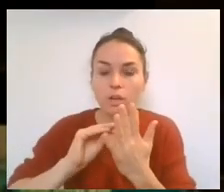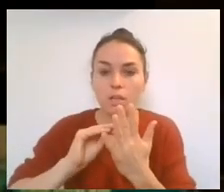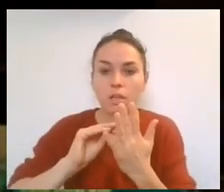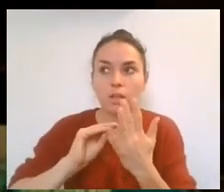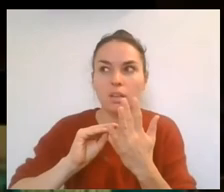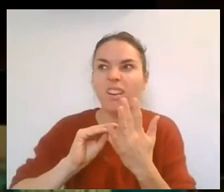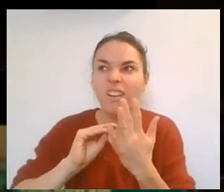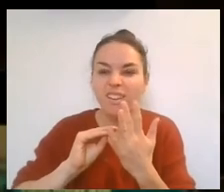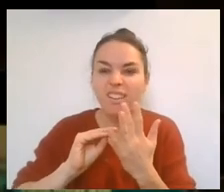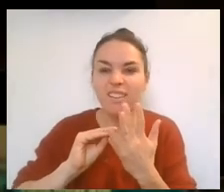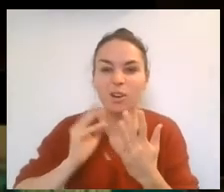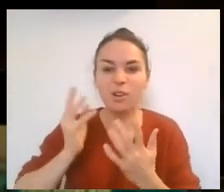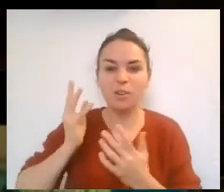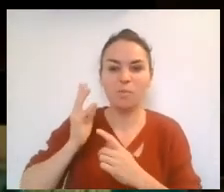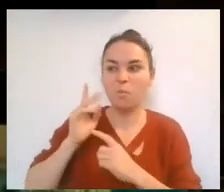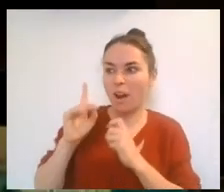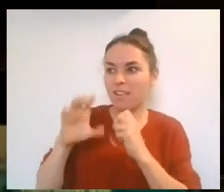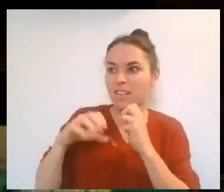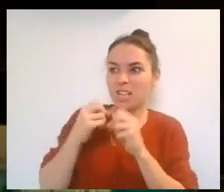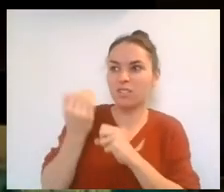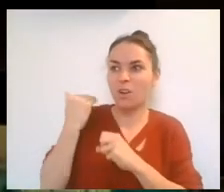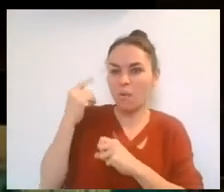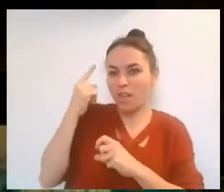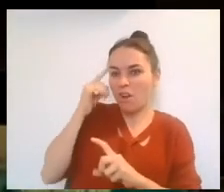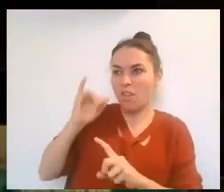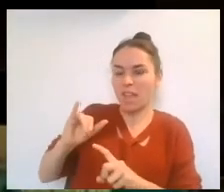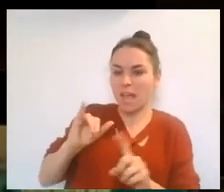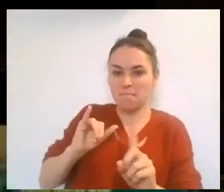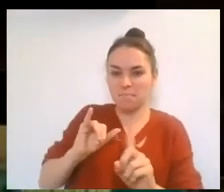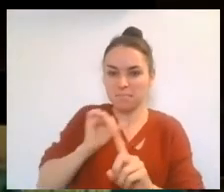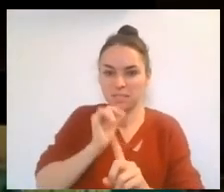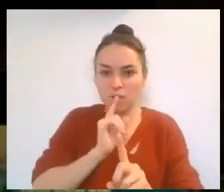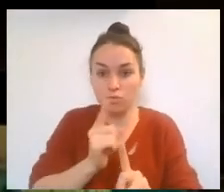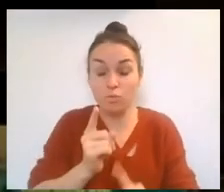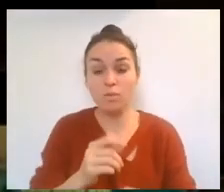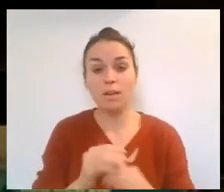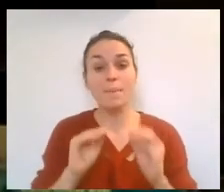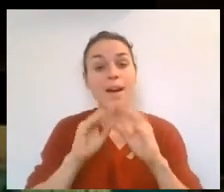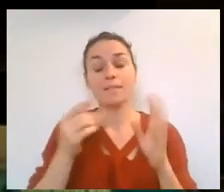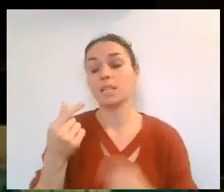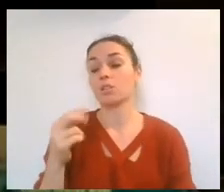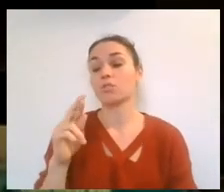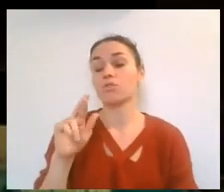But look at gravity. Gravity has been successfully